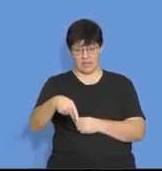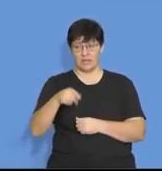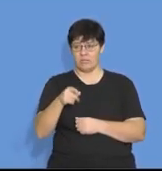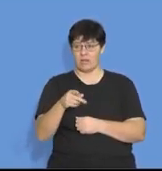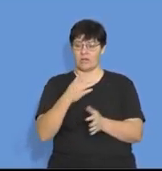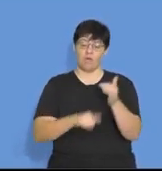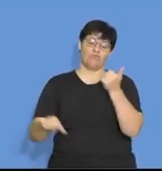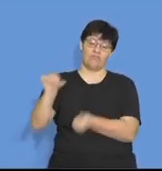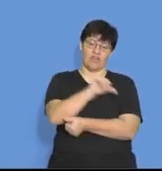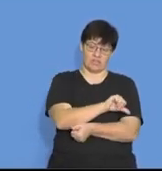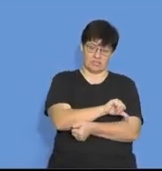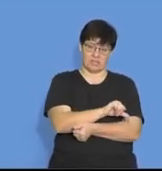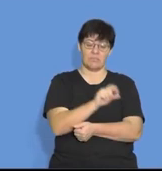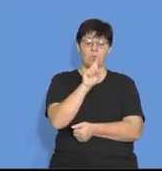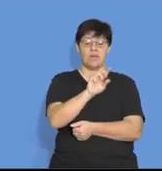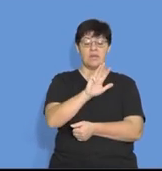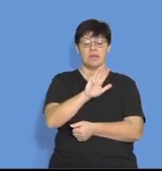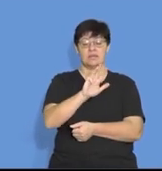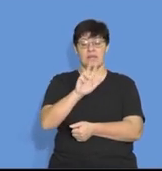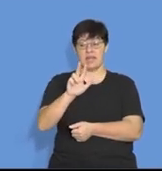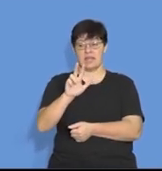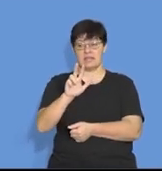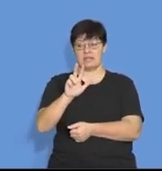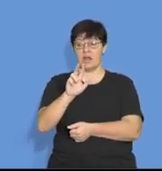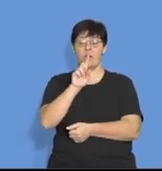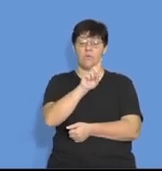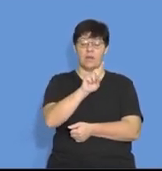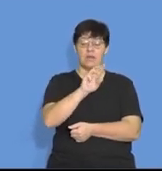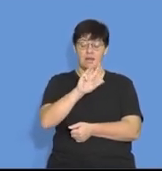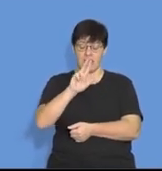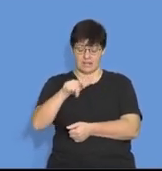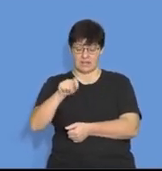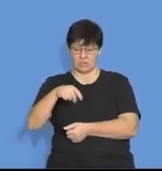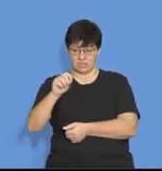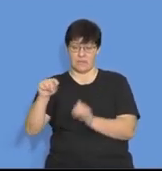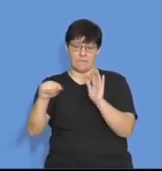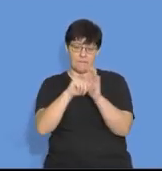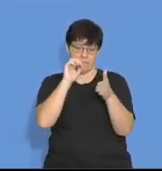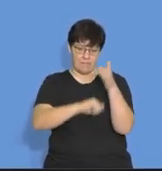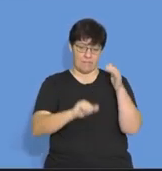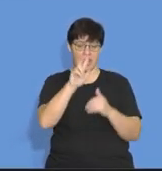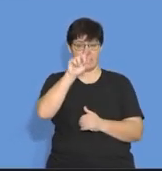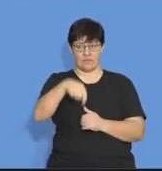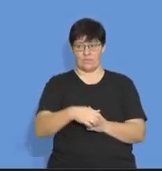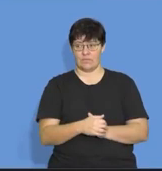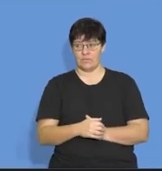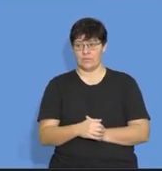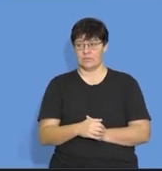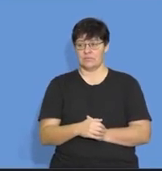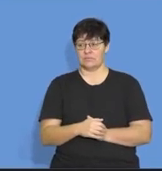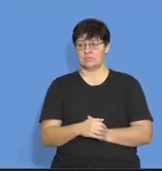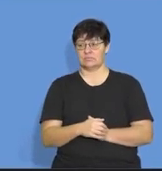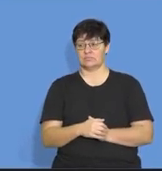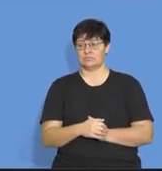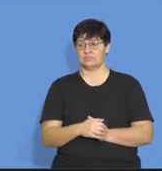operation. I'm taking my 198,000 minus the 8,000, right? And then I